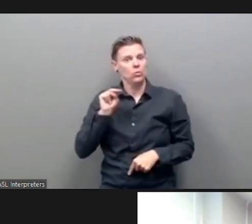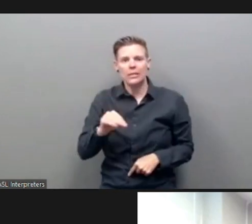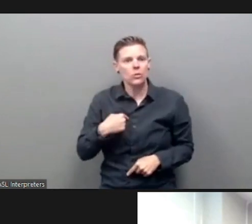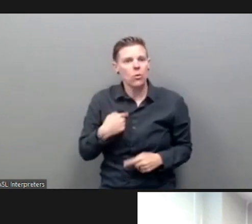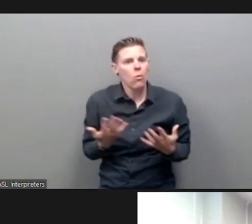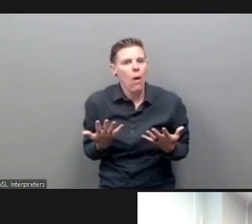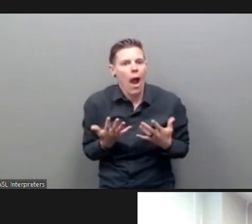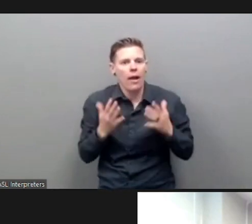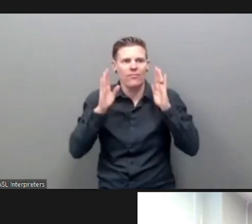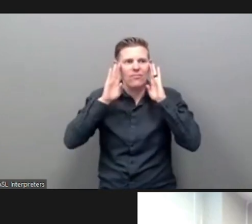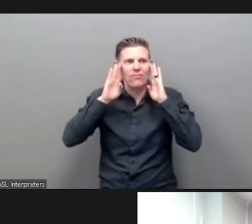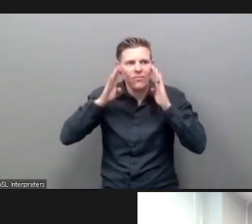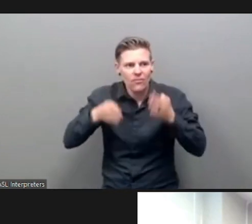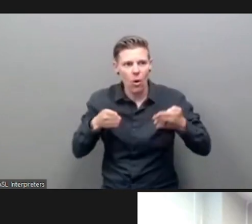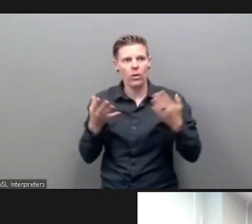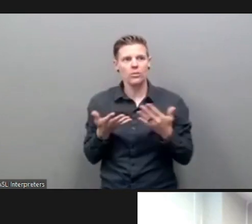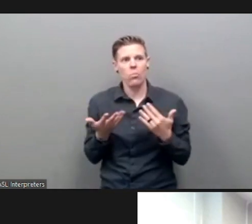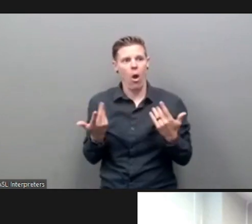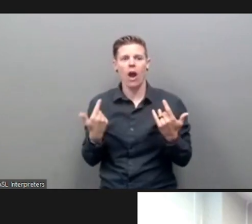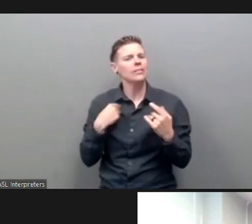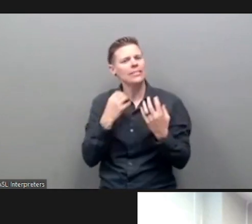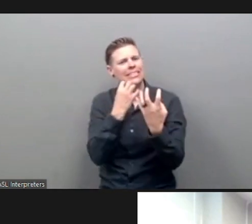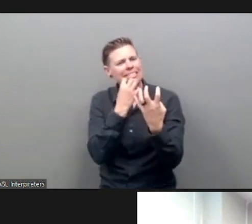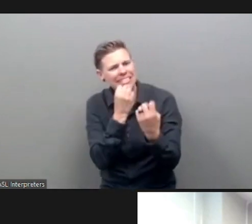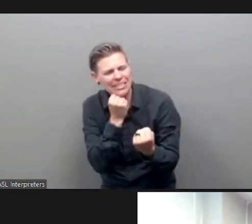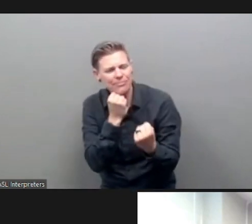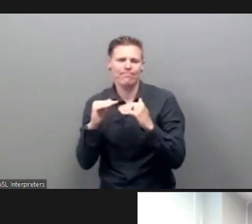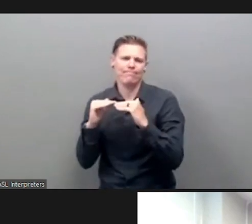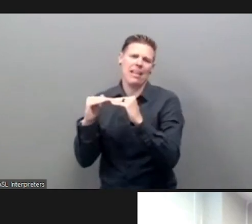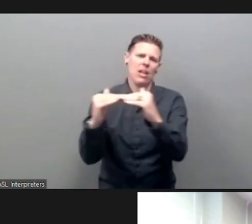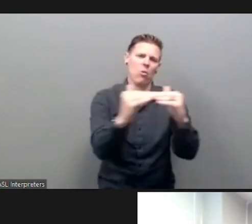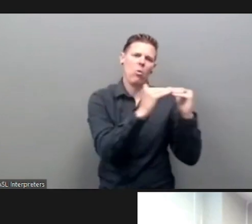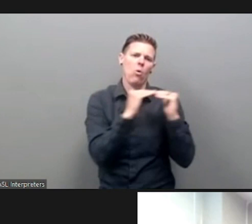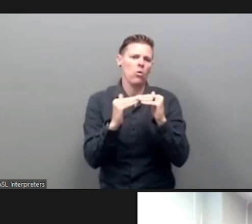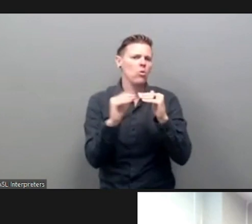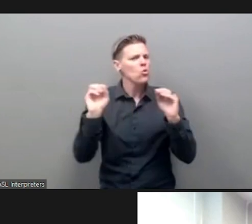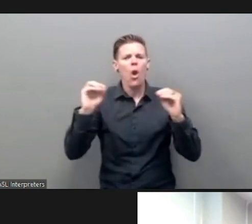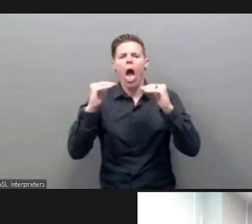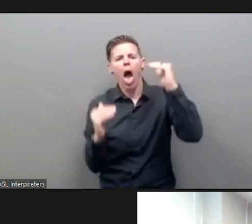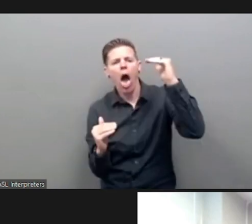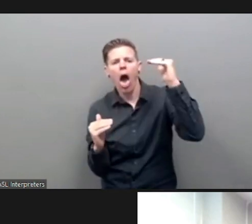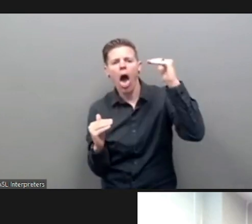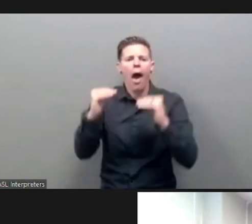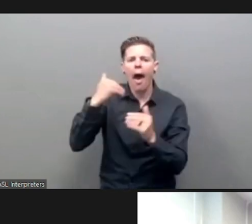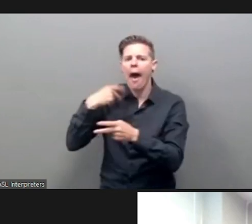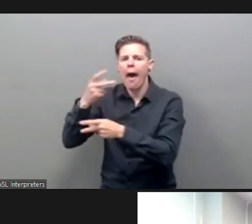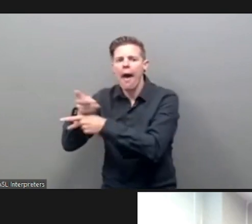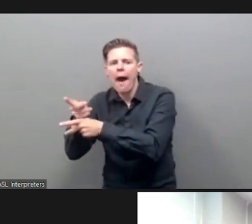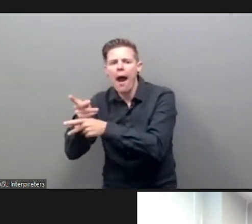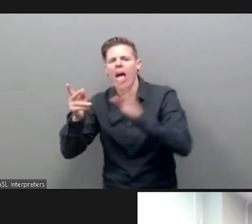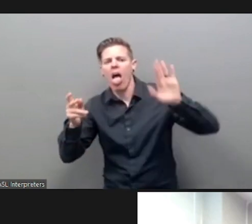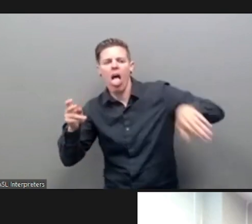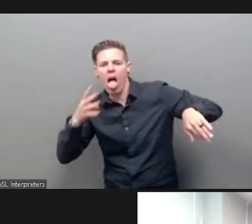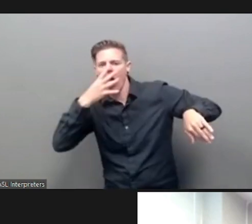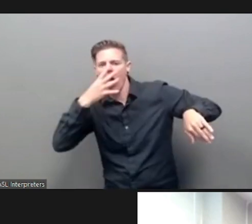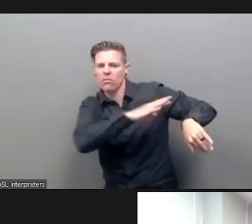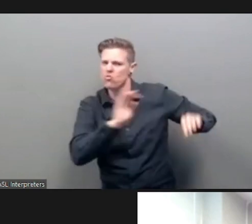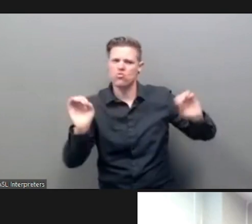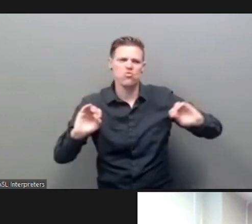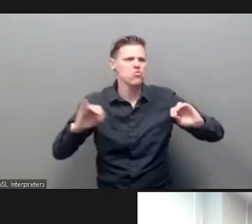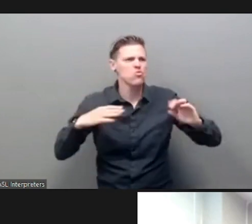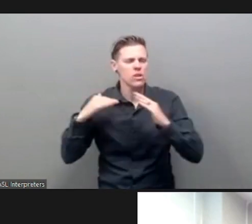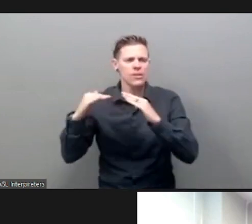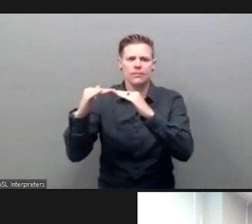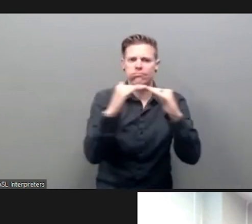equity concerns, and just trying to make sure that when we do make those decisions, every provider, every group